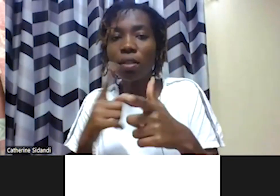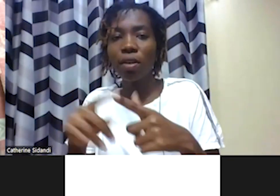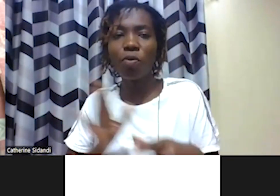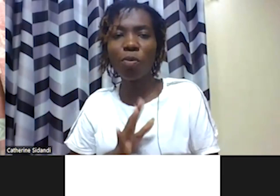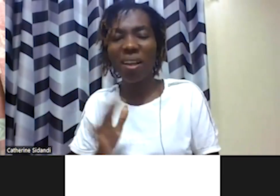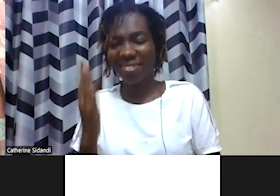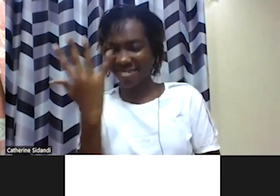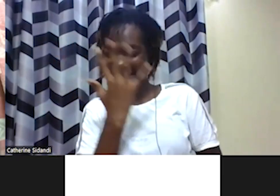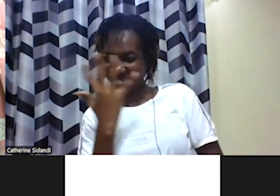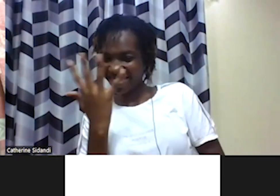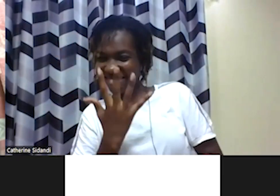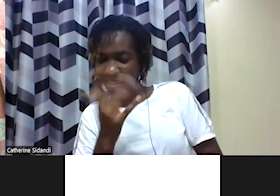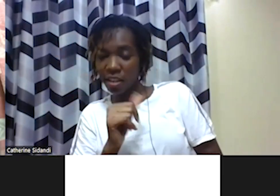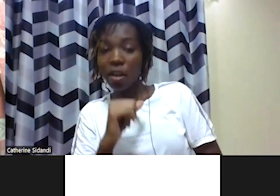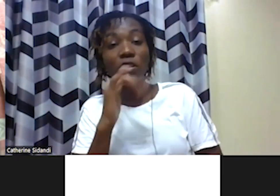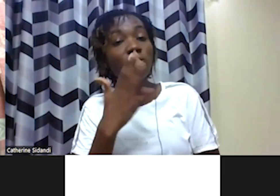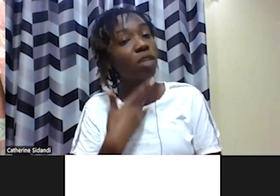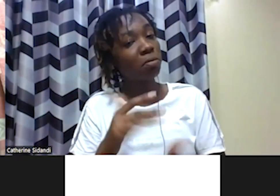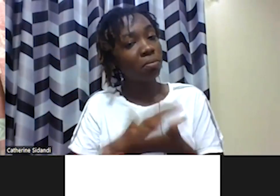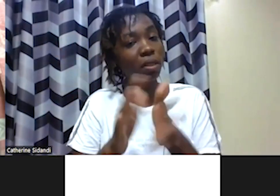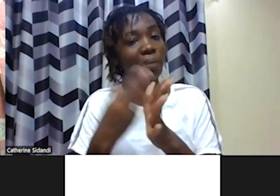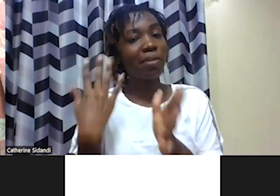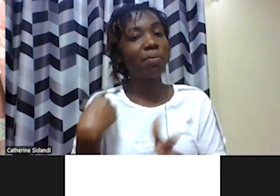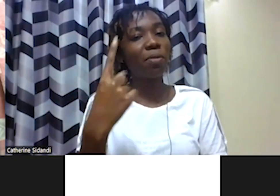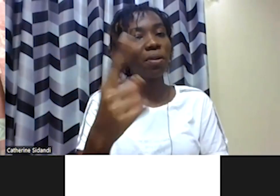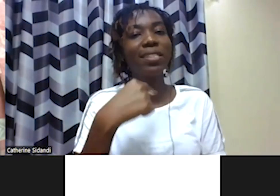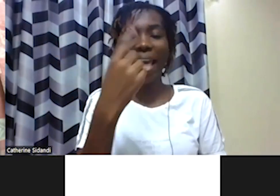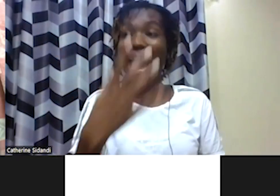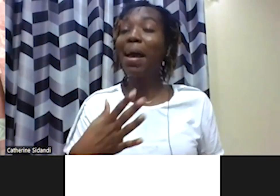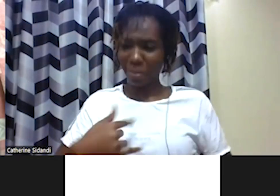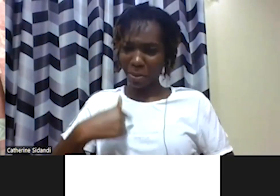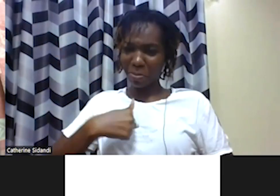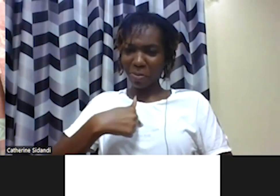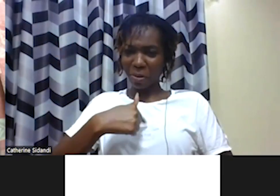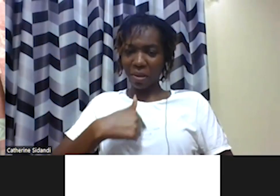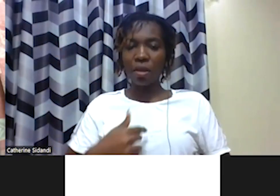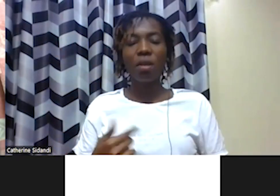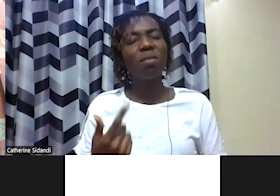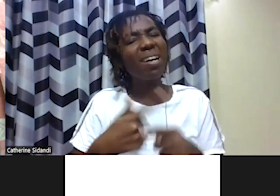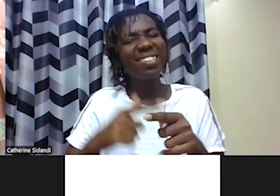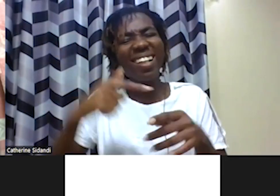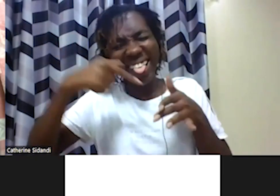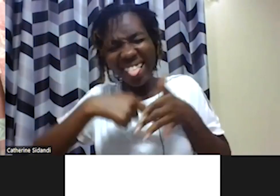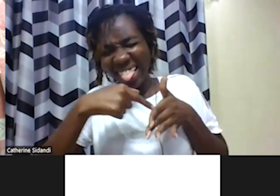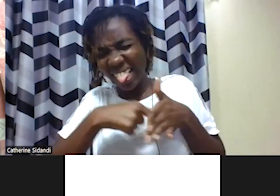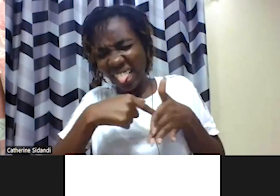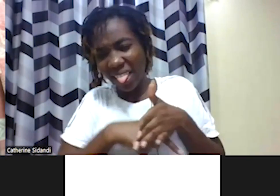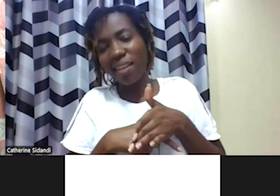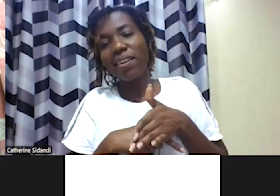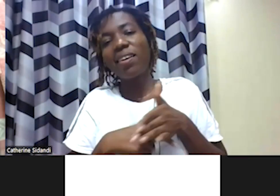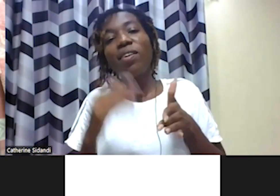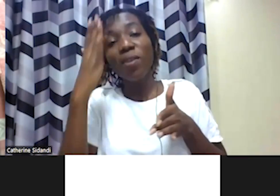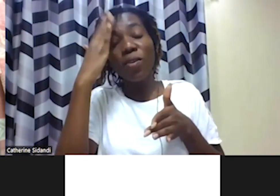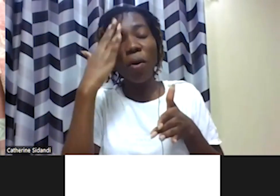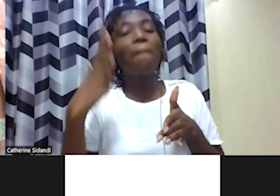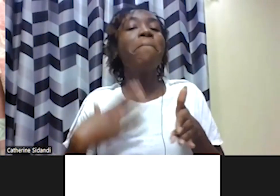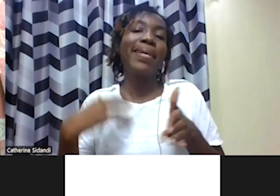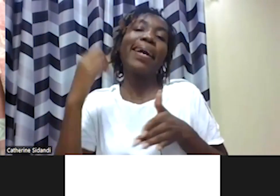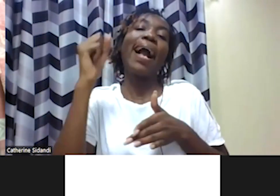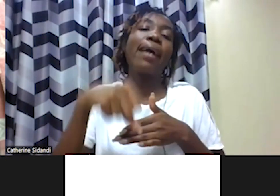shy off? They don't want to be the first one to say, yes, I can do it. Yet deep inside, they know they can do